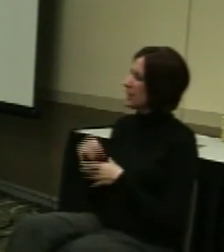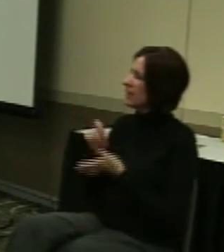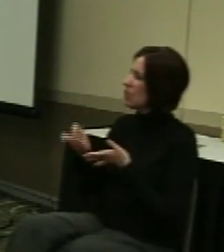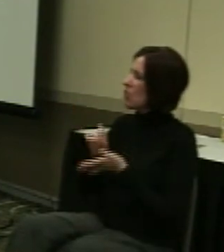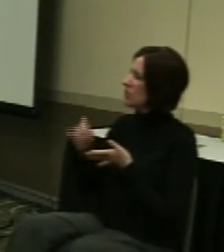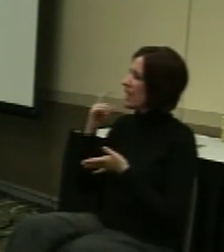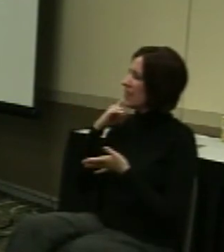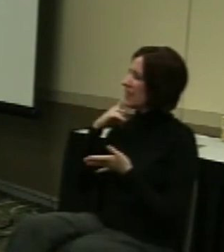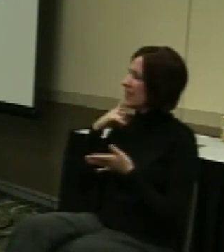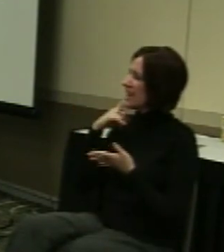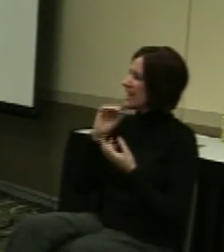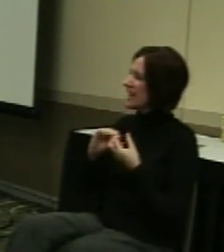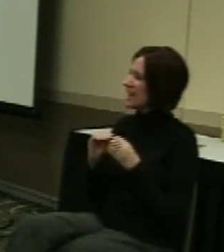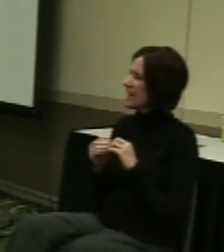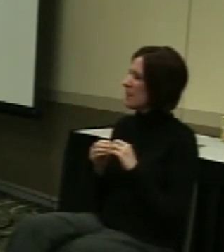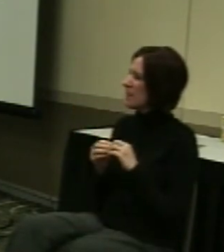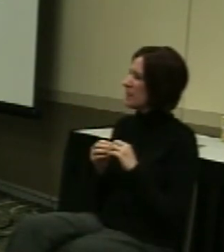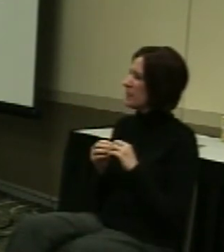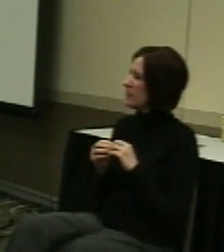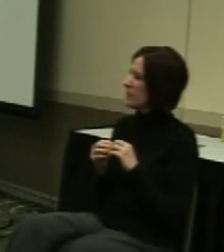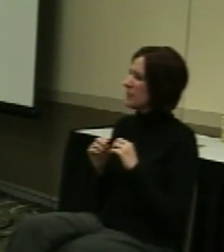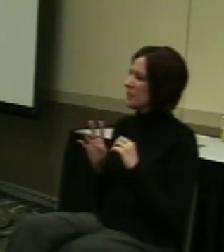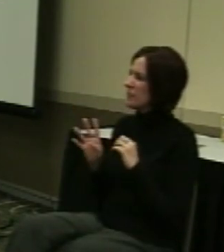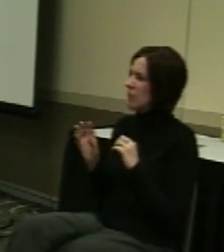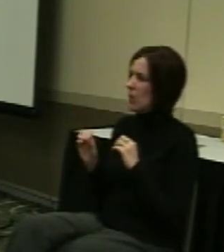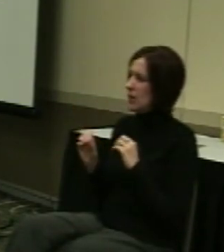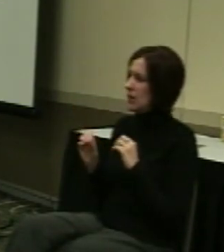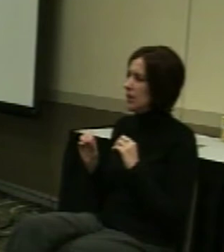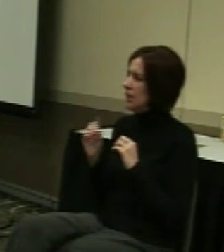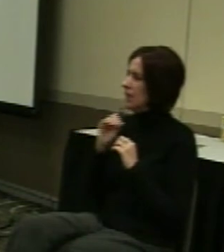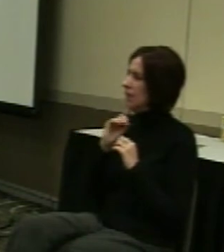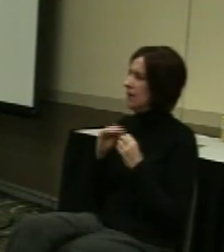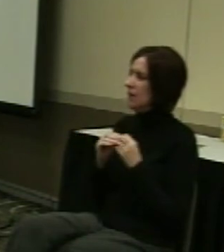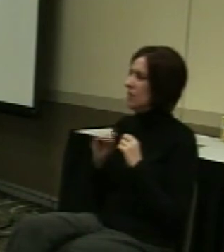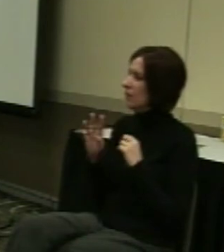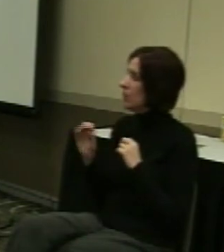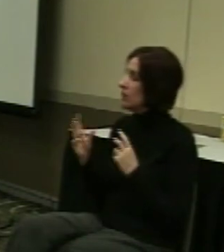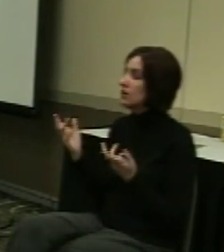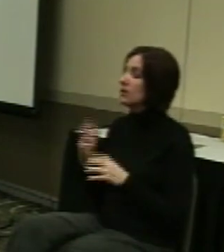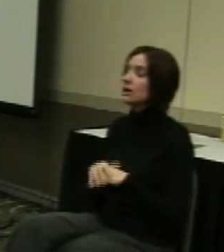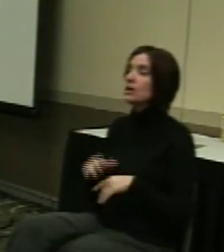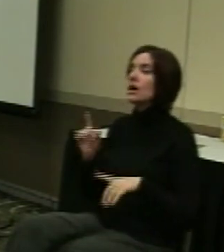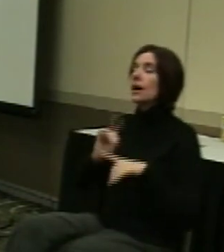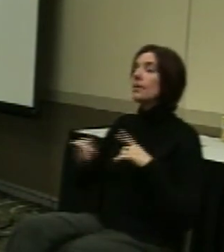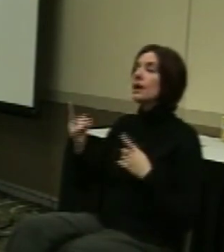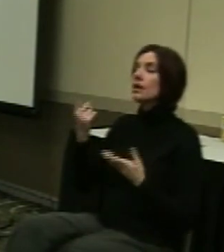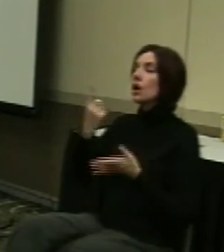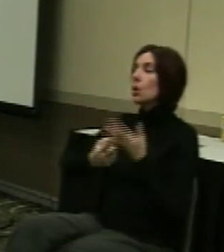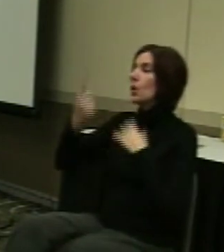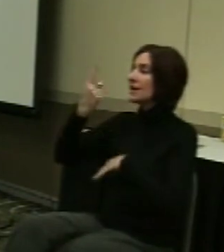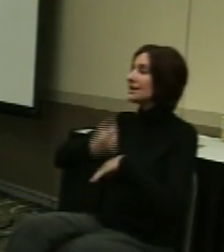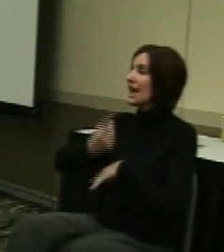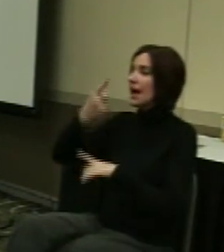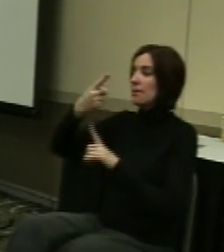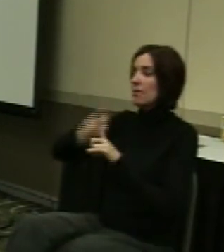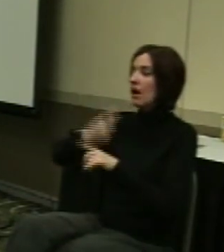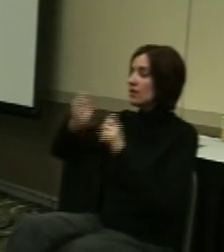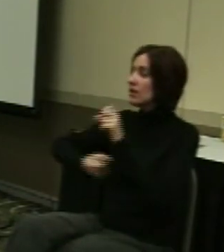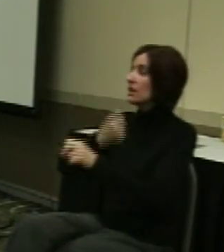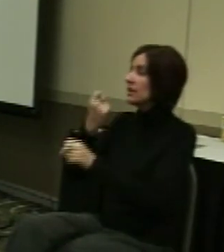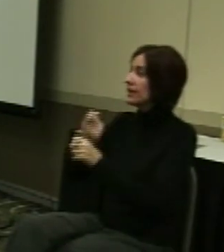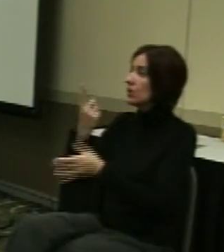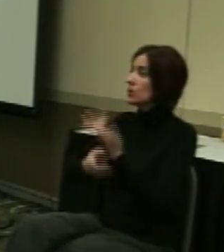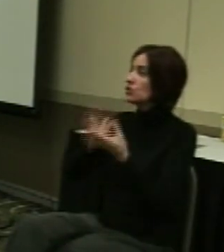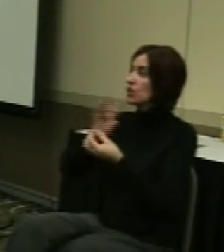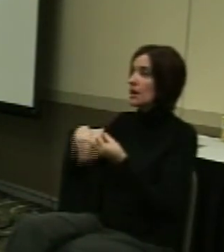slide 40 something. A legend. What day, month, year are we talking about? Don't you want to know if it's